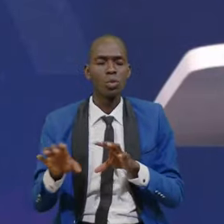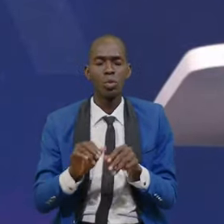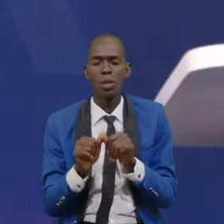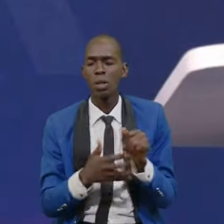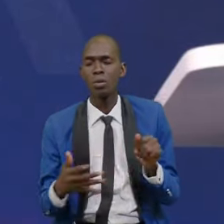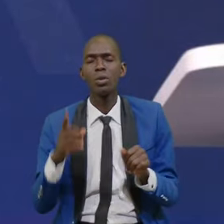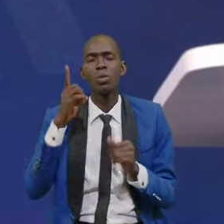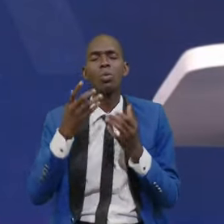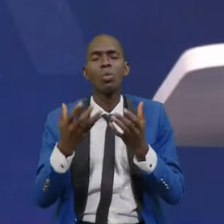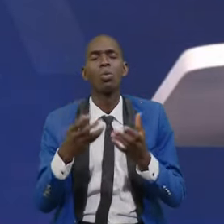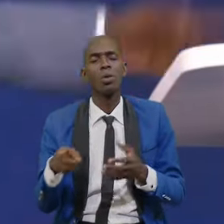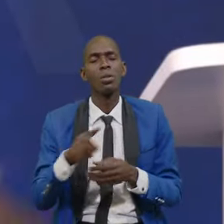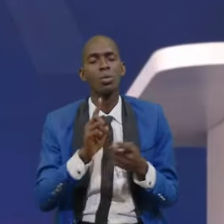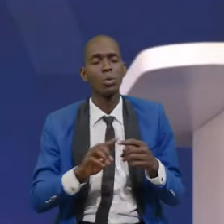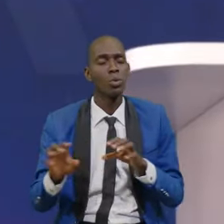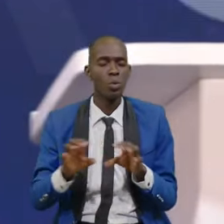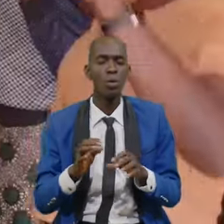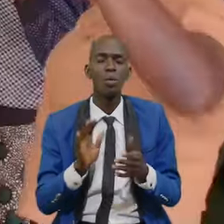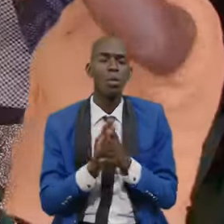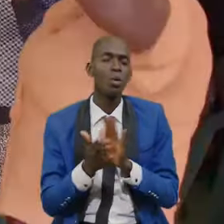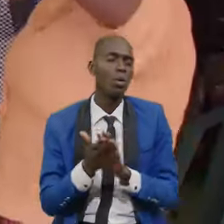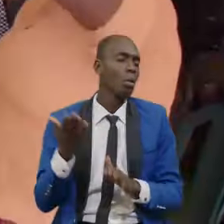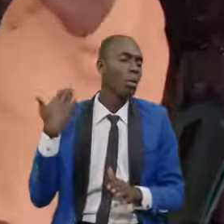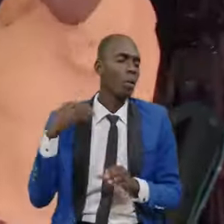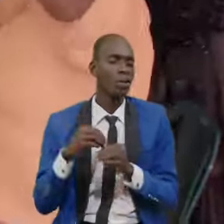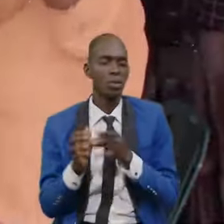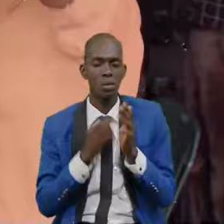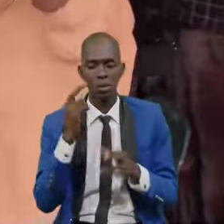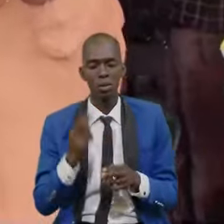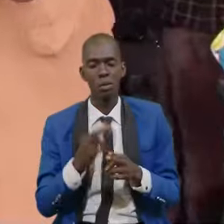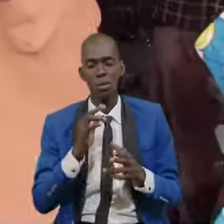do, pass in Jesus' name.